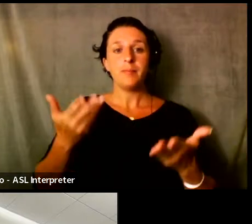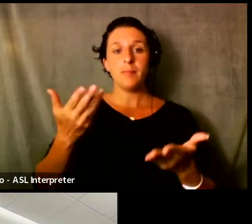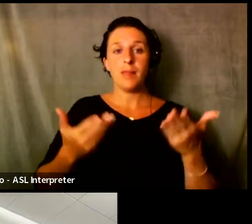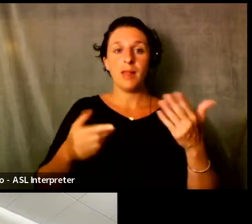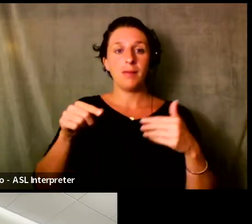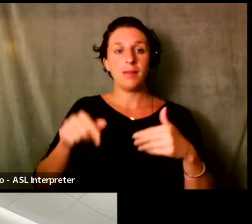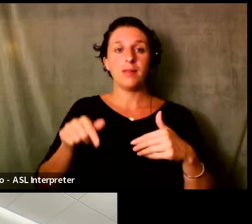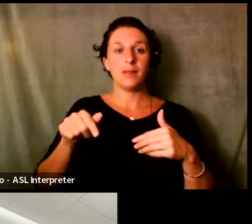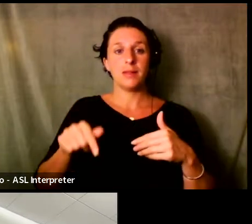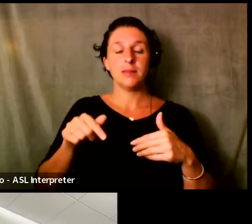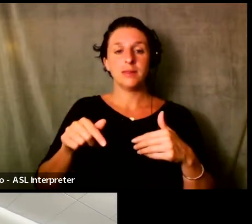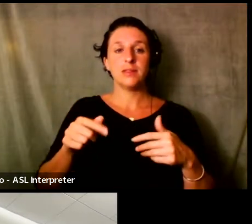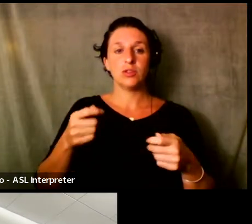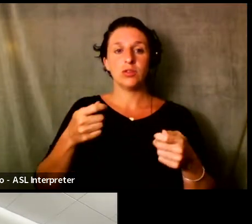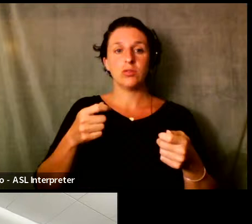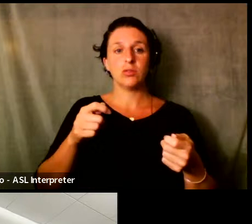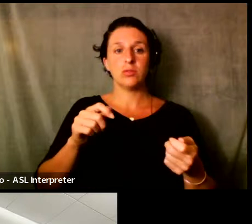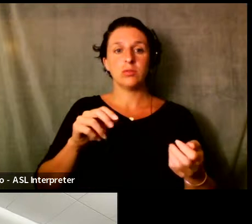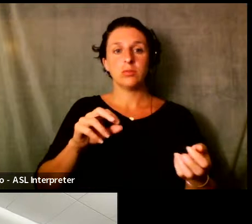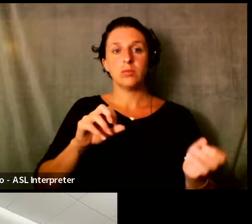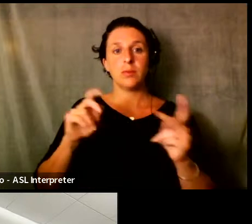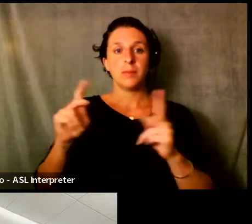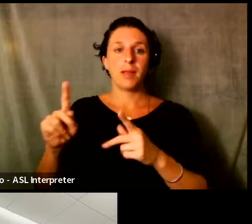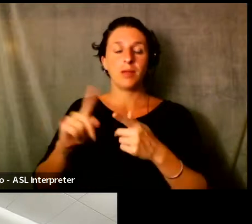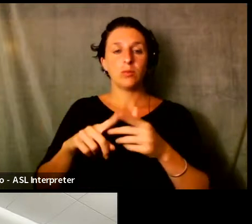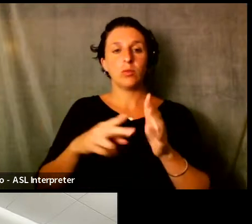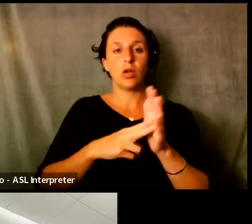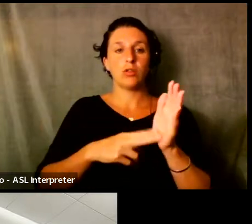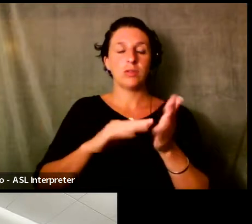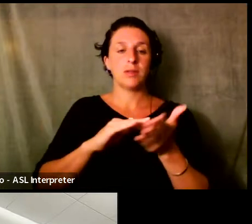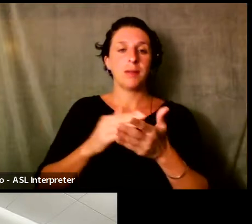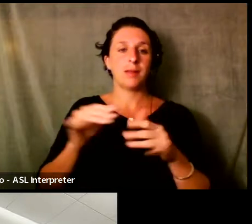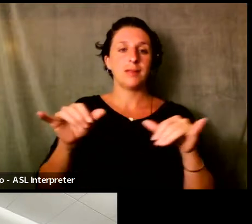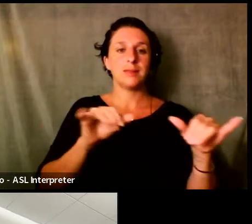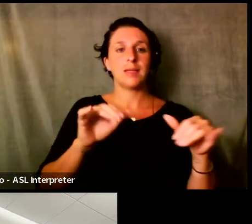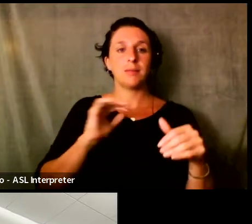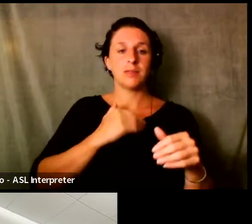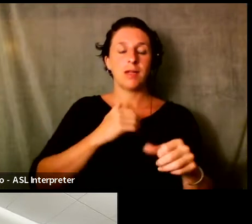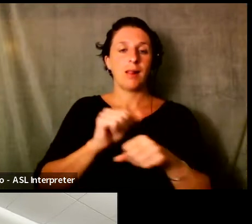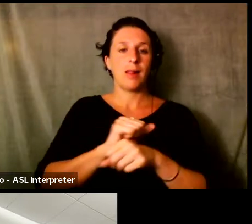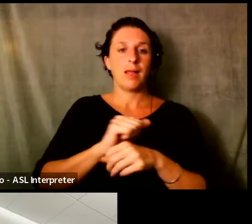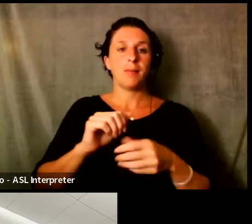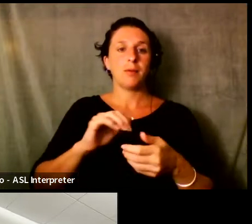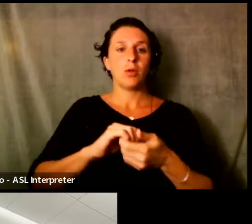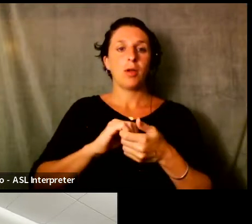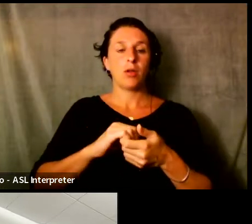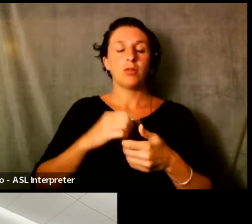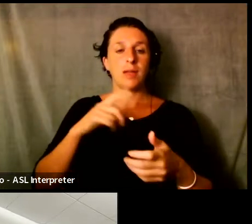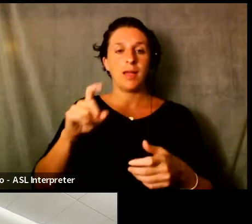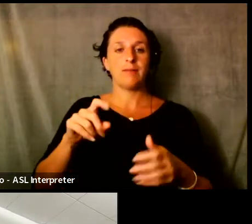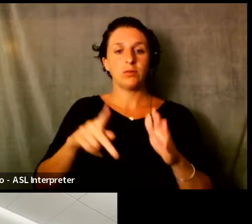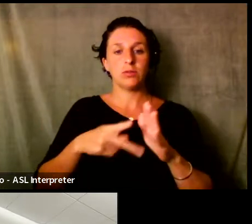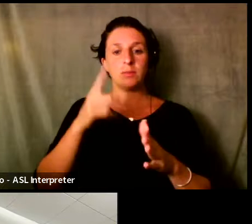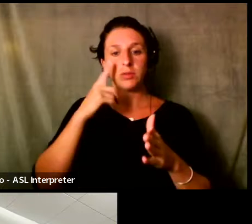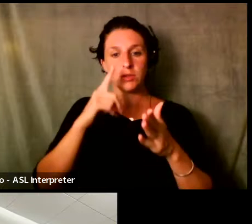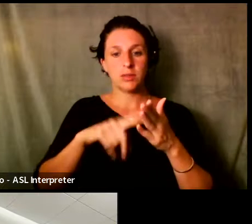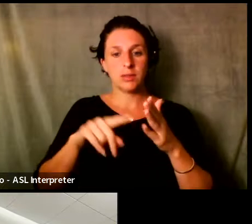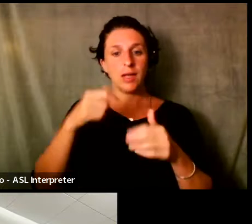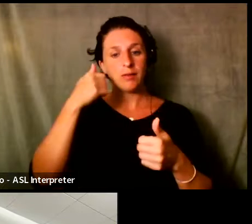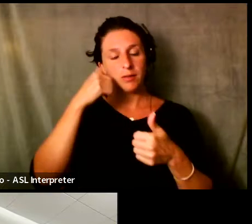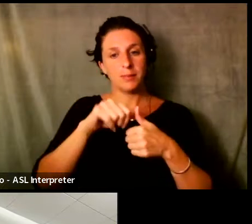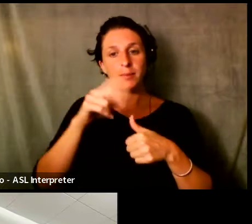has reverted to the contract amounts, the same as our labor partners, but I'd have to double check. And It was just that I remember seeing